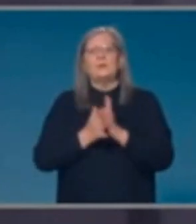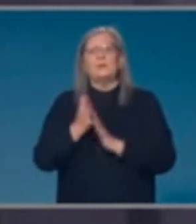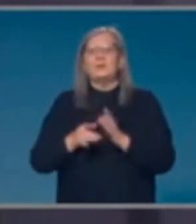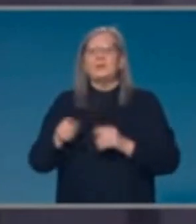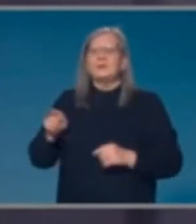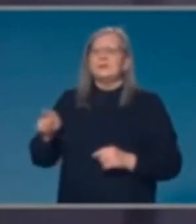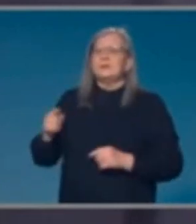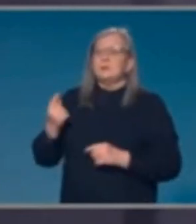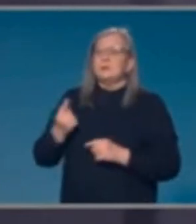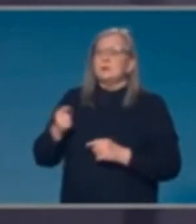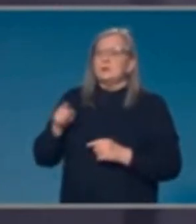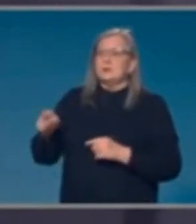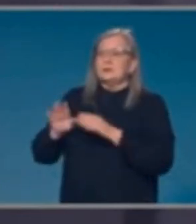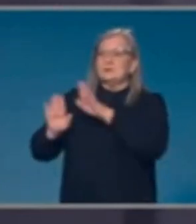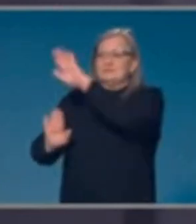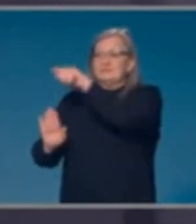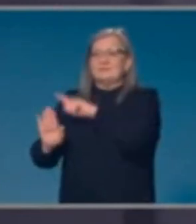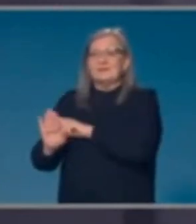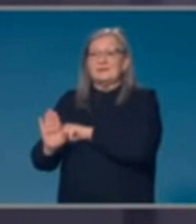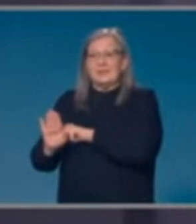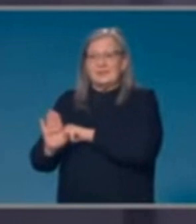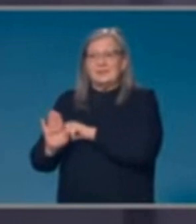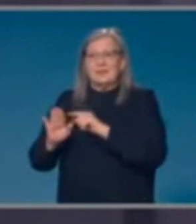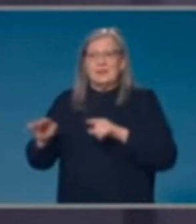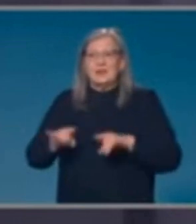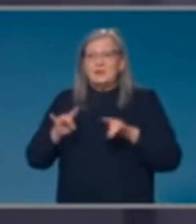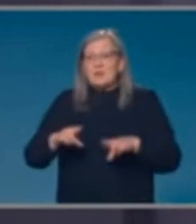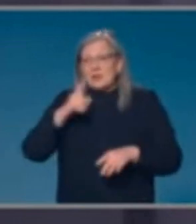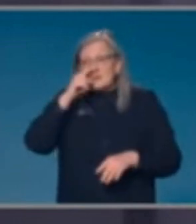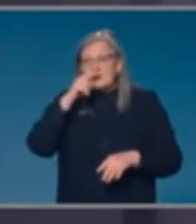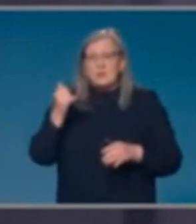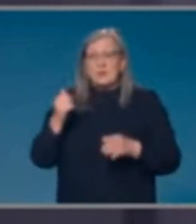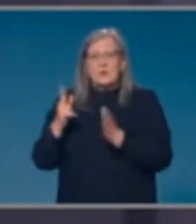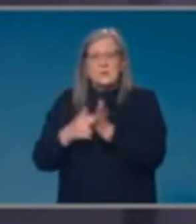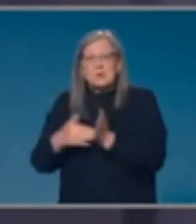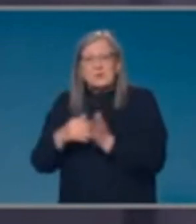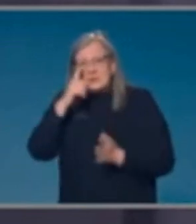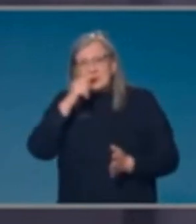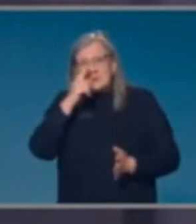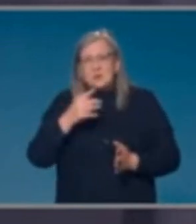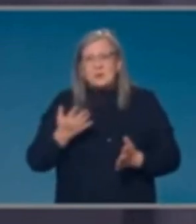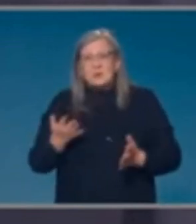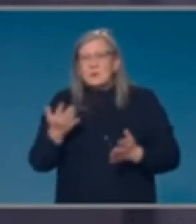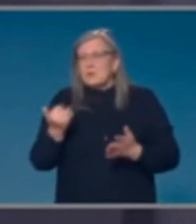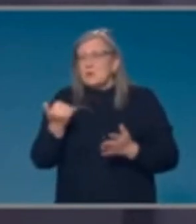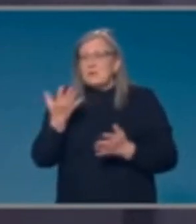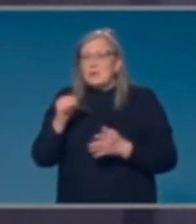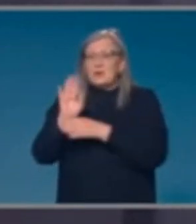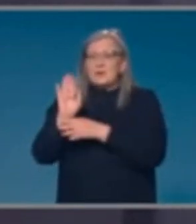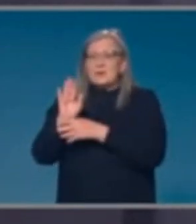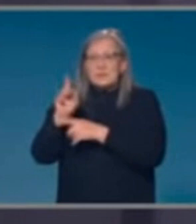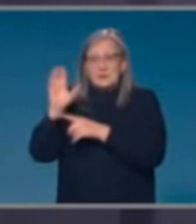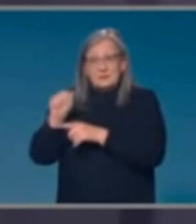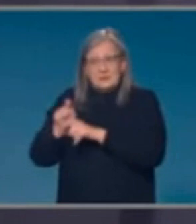South Island of New Zealand, whether they're Australians, New Zealanders or other nationalities, as long as they've been there for 14 days, to come